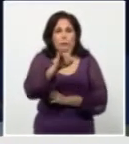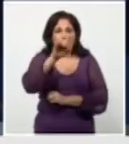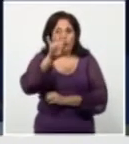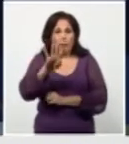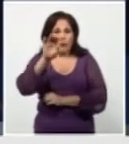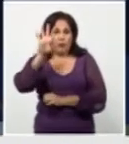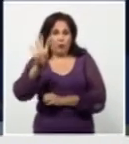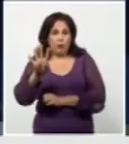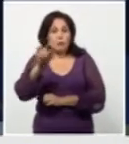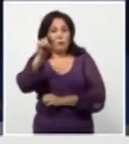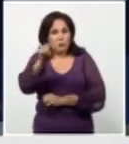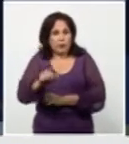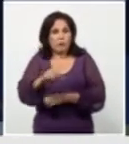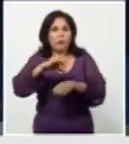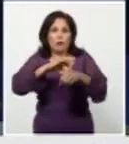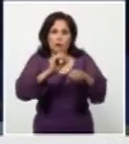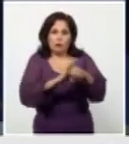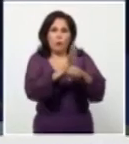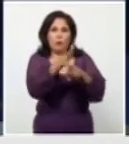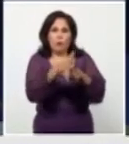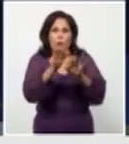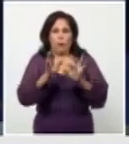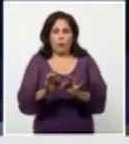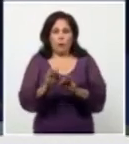1,944 people.